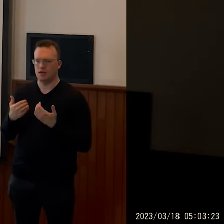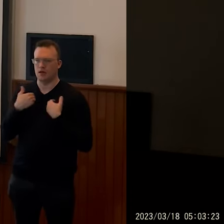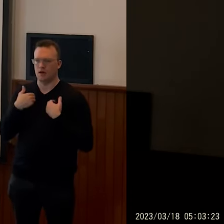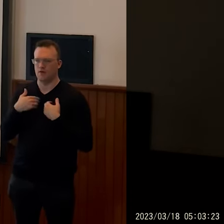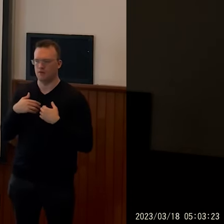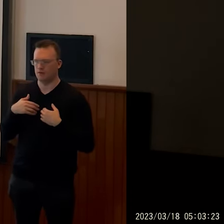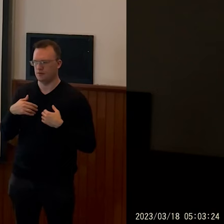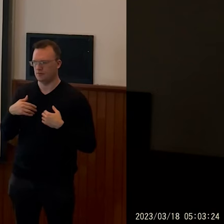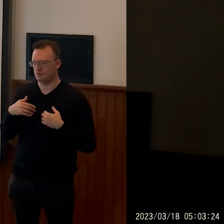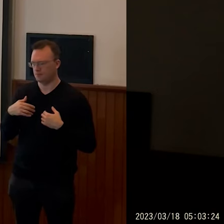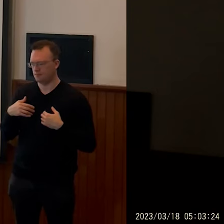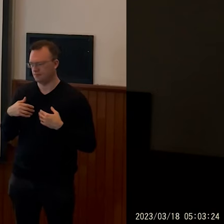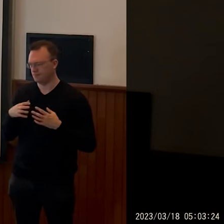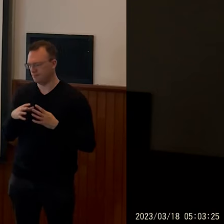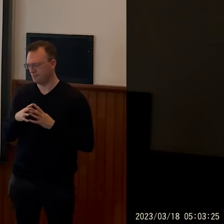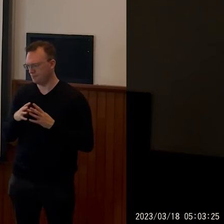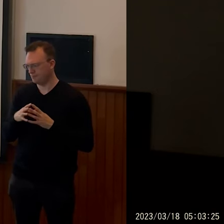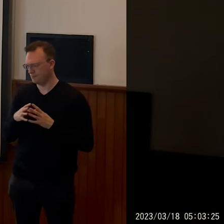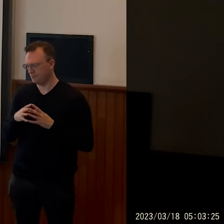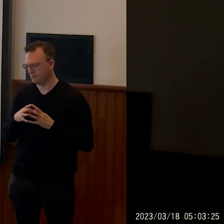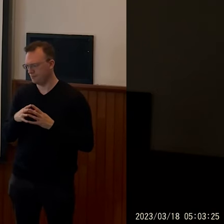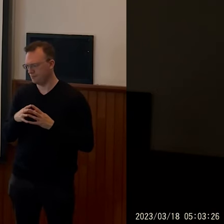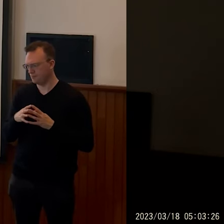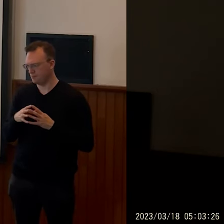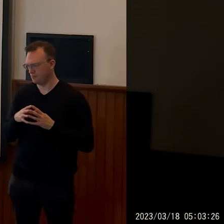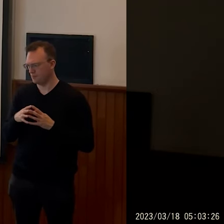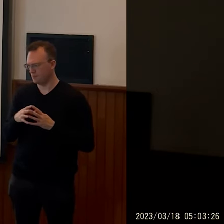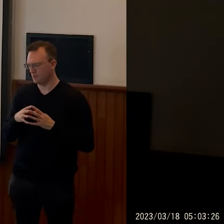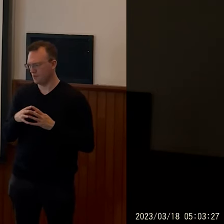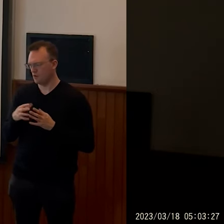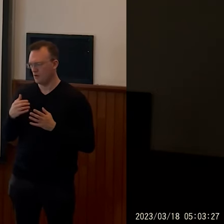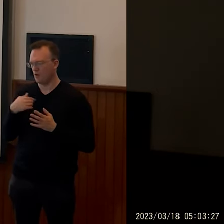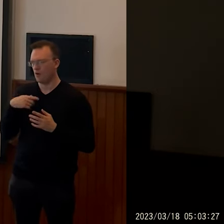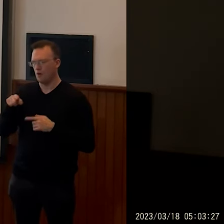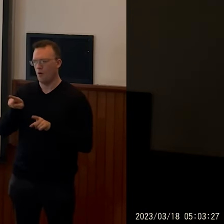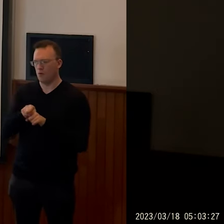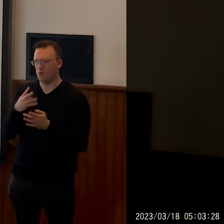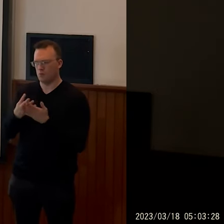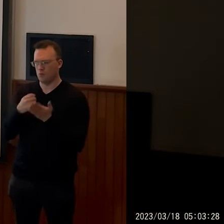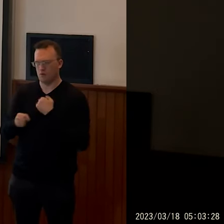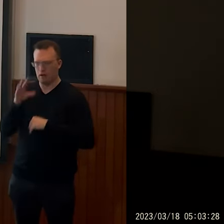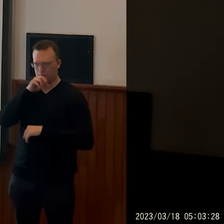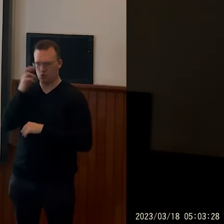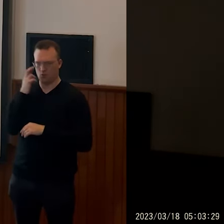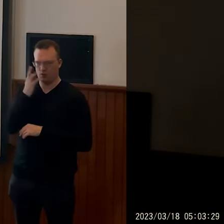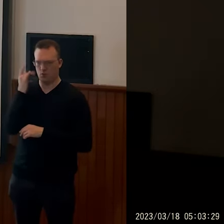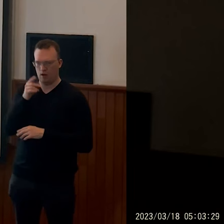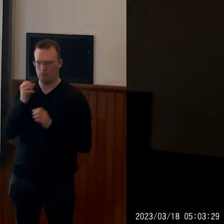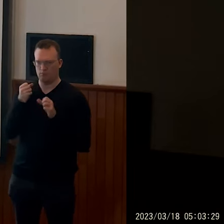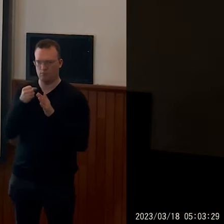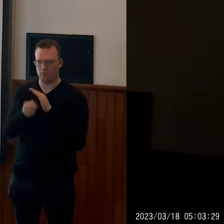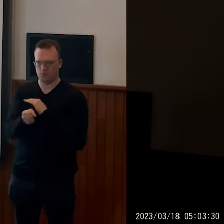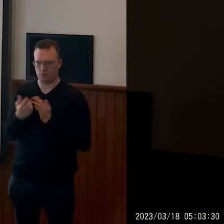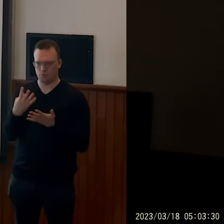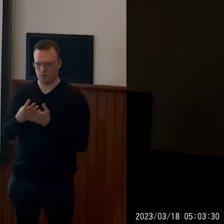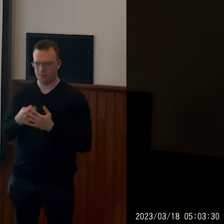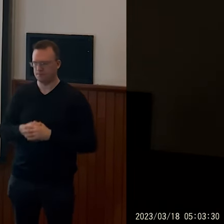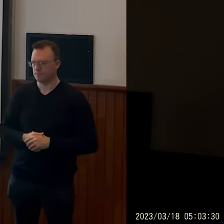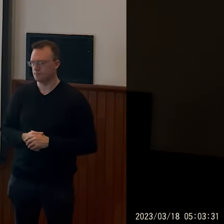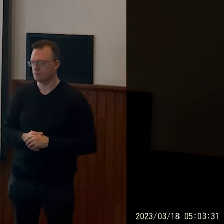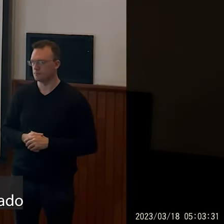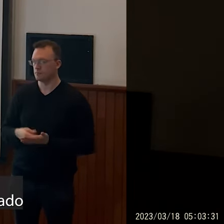harvest food. So they are also put into prison. Anyway, so speaking